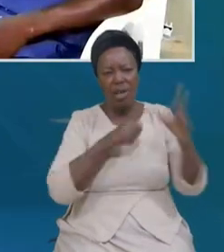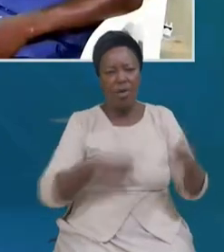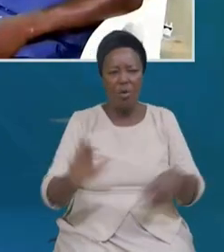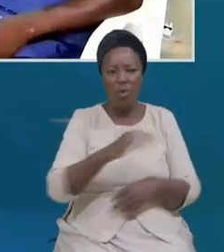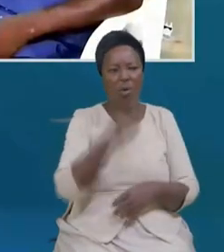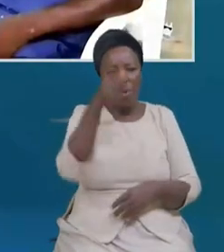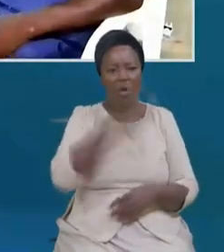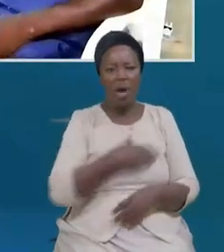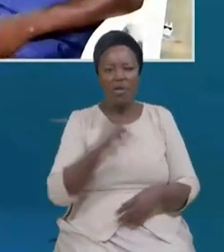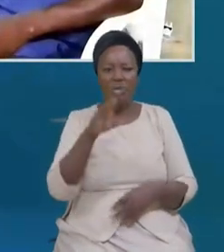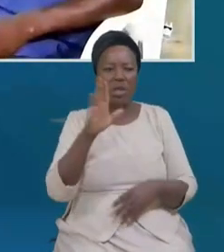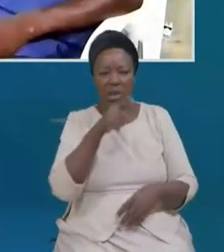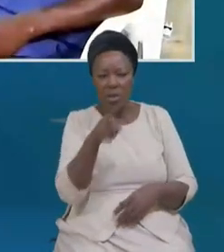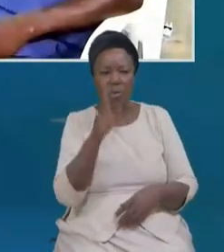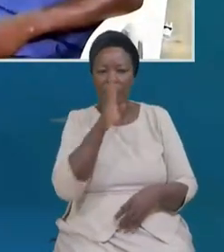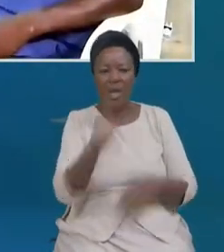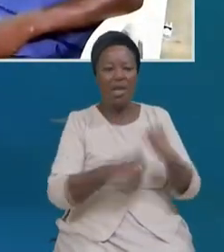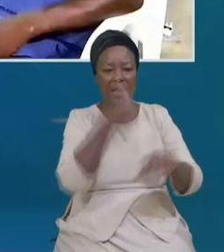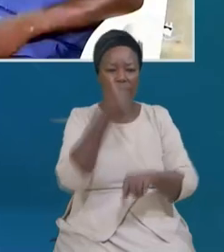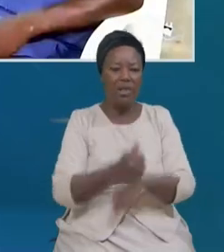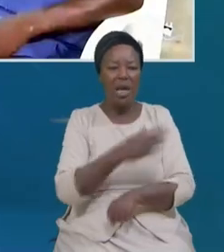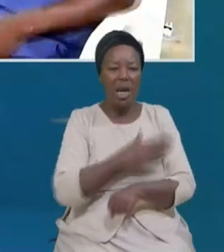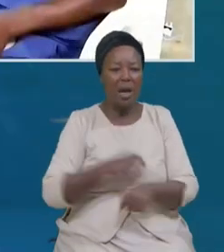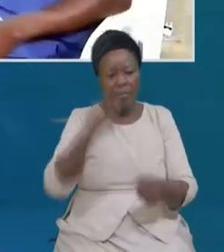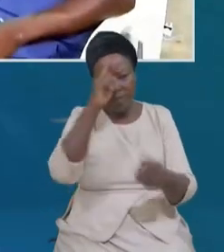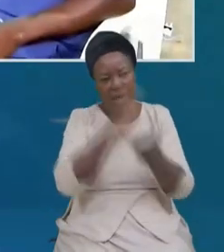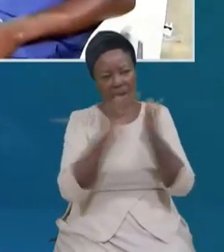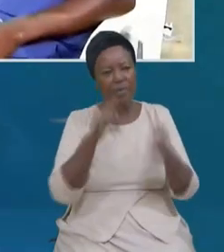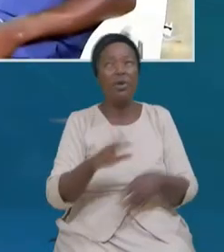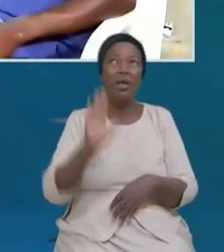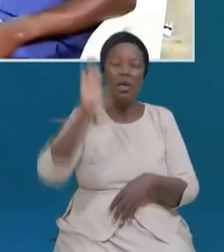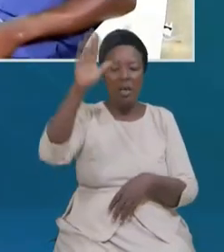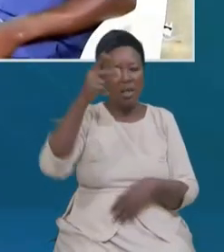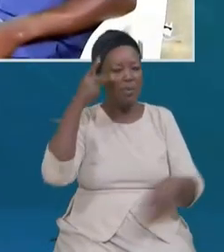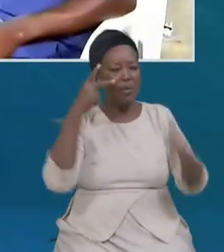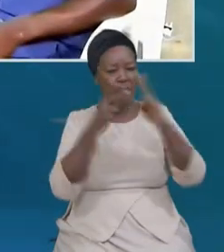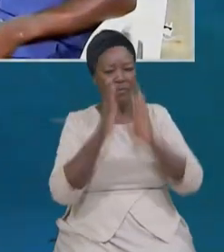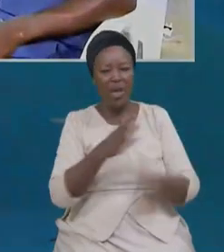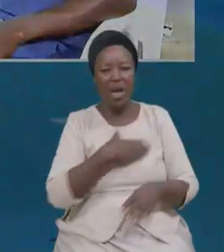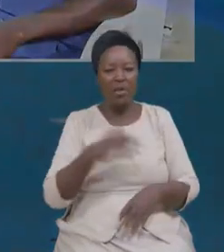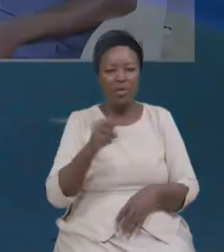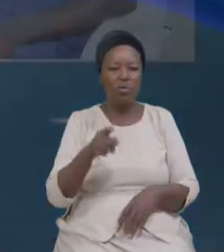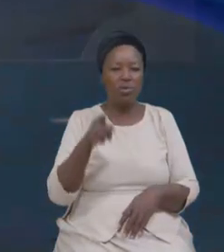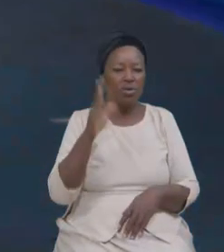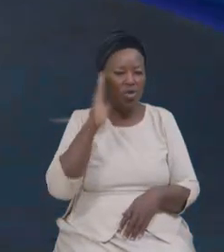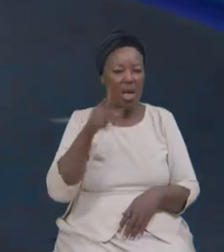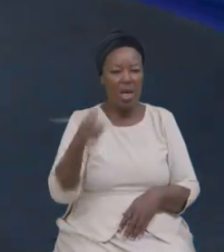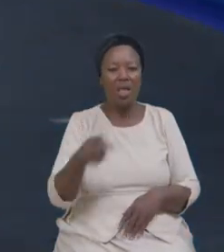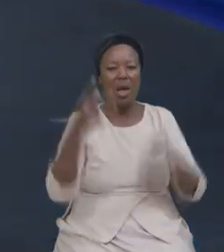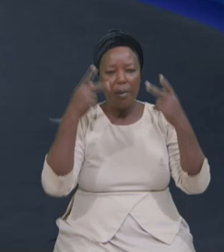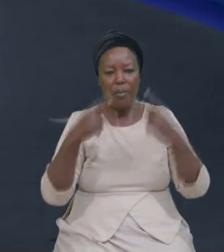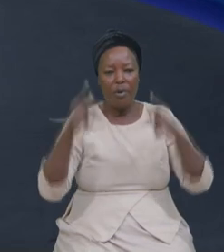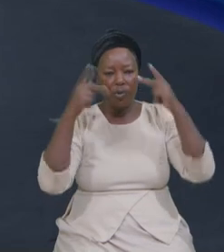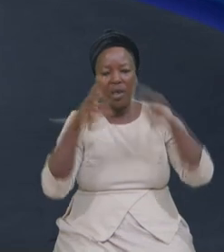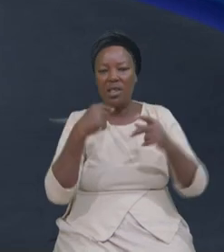be established, and believe his prophets, and so shall ye prosper. He says, all we